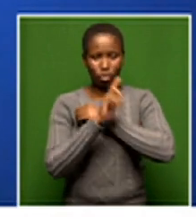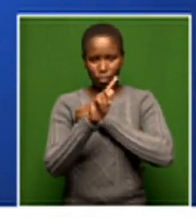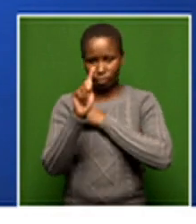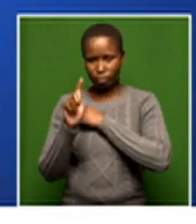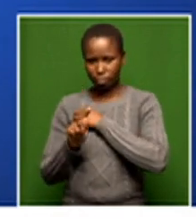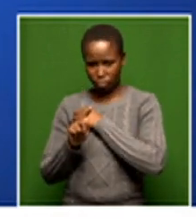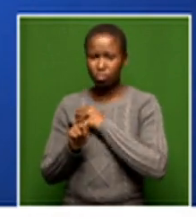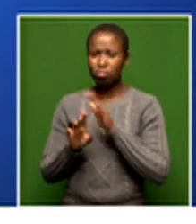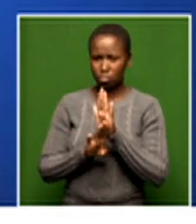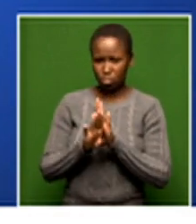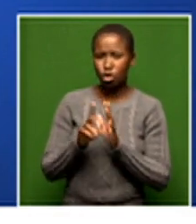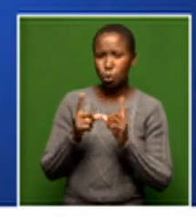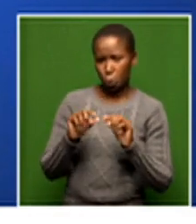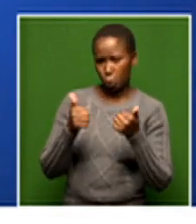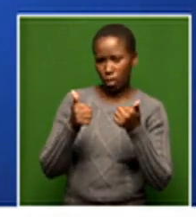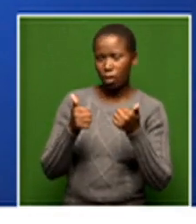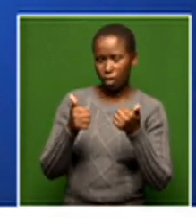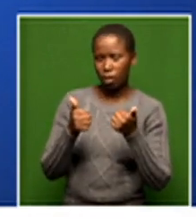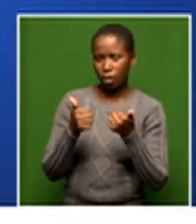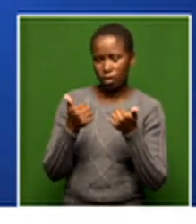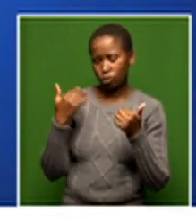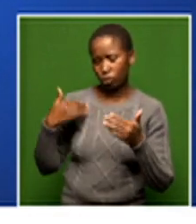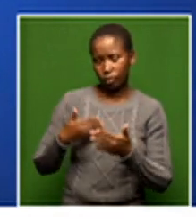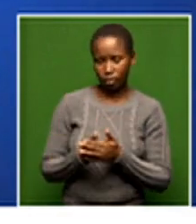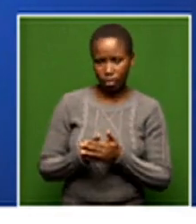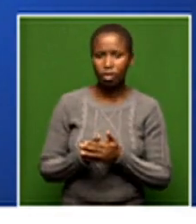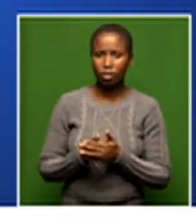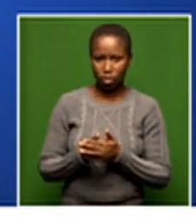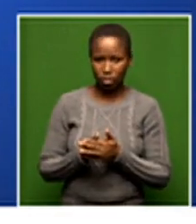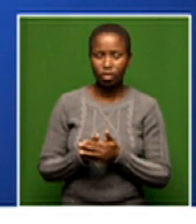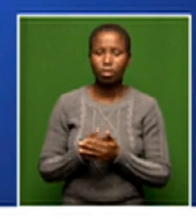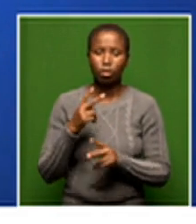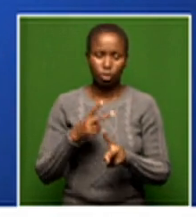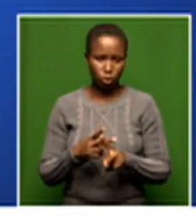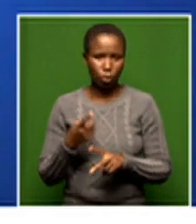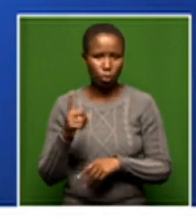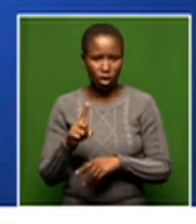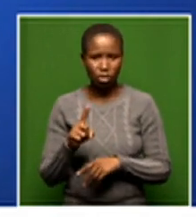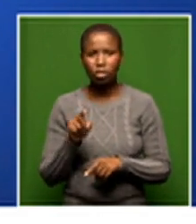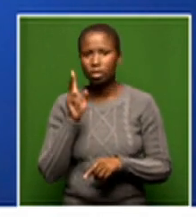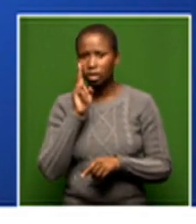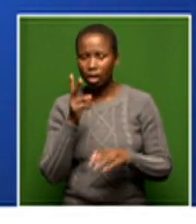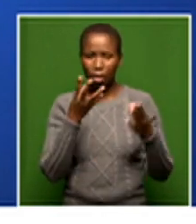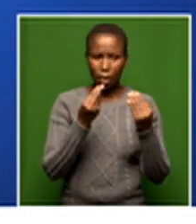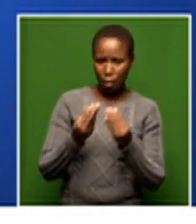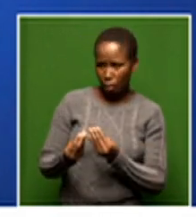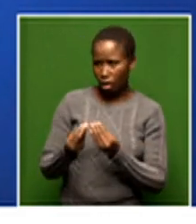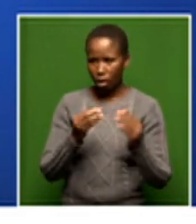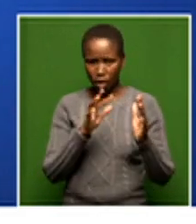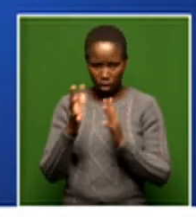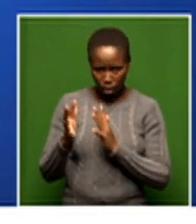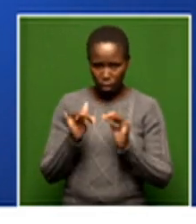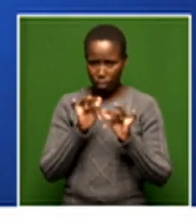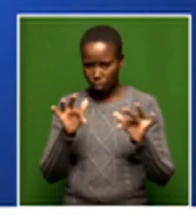reasonably well, both due to the response in the countries, as well as due to the demographics and other reasons which we are still trying